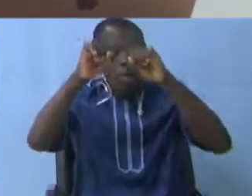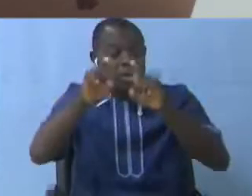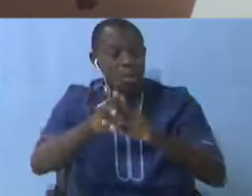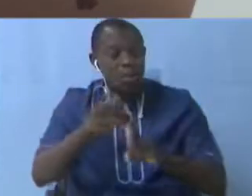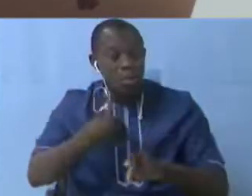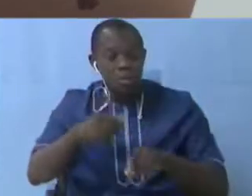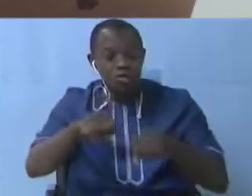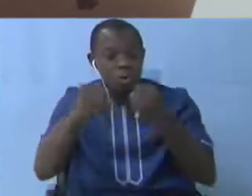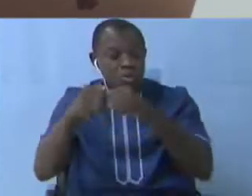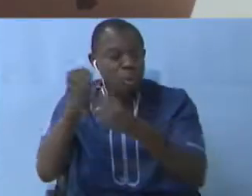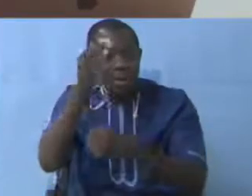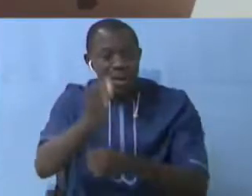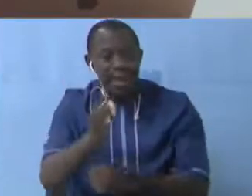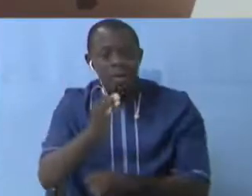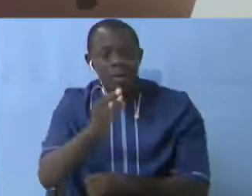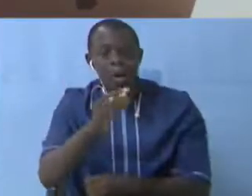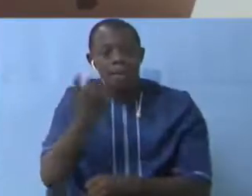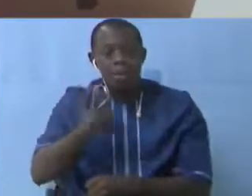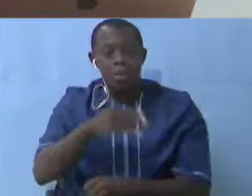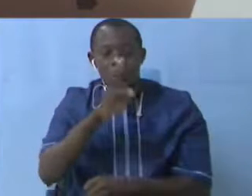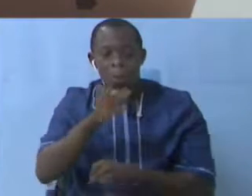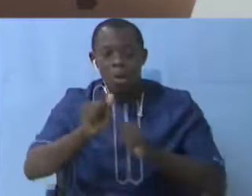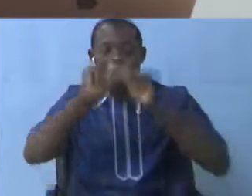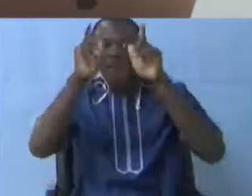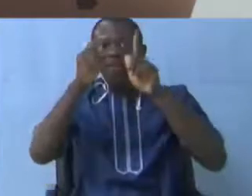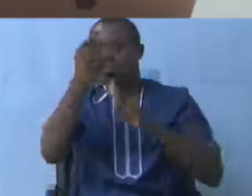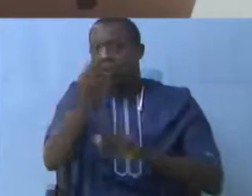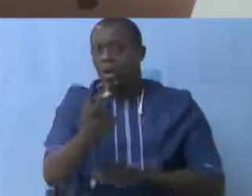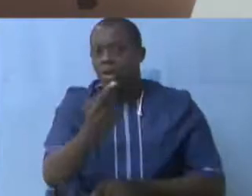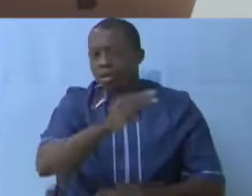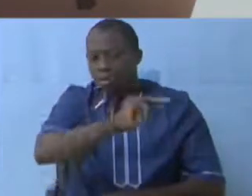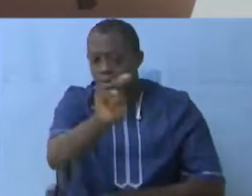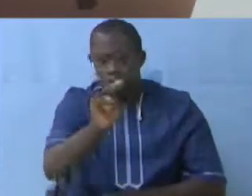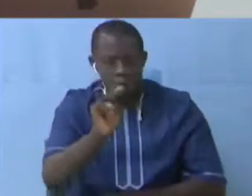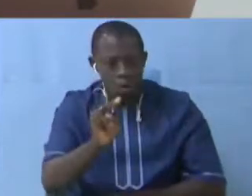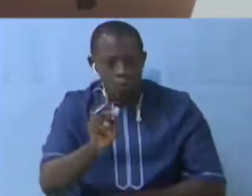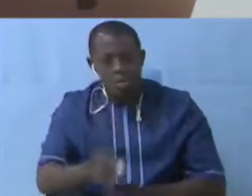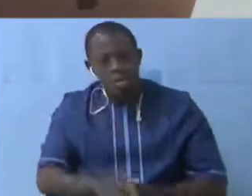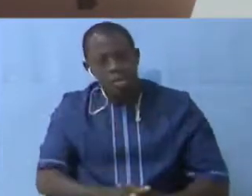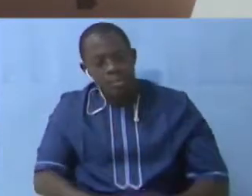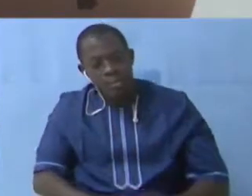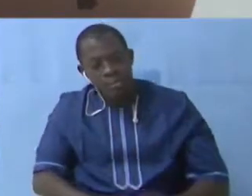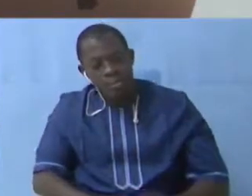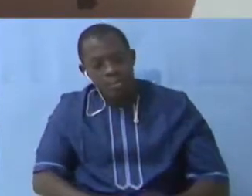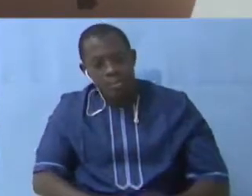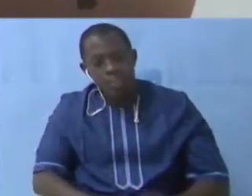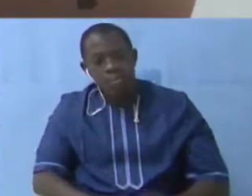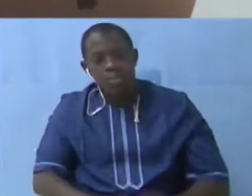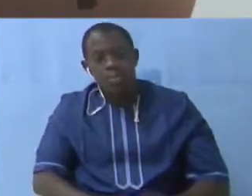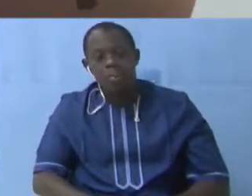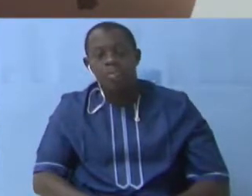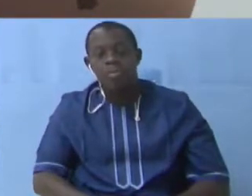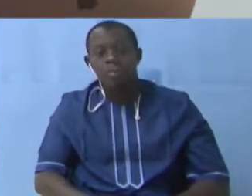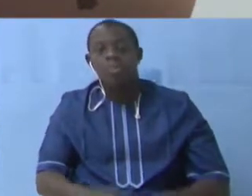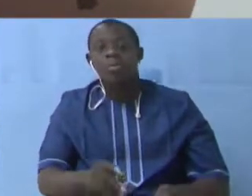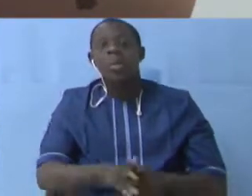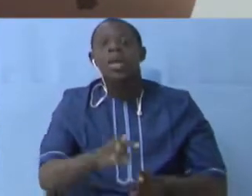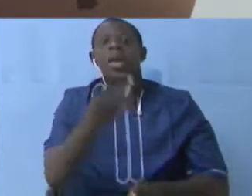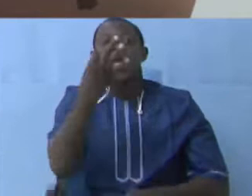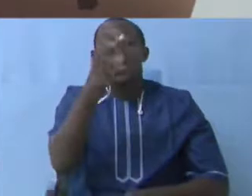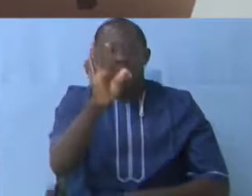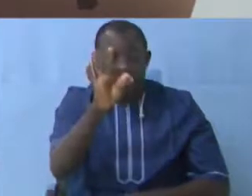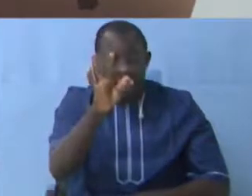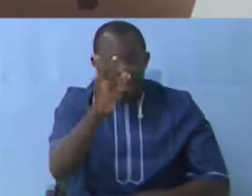alive. Bon dafa melni jamono joju mom nguur gi emuñ rek ci yaxa yelle fi ñi dunda. They were also violating the rights